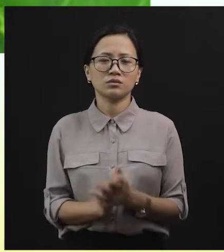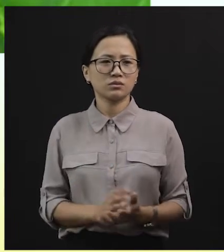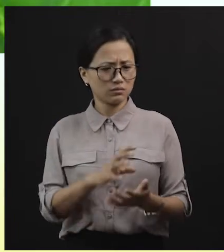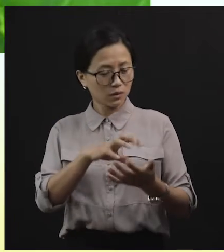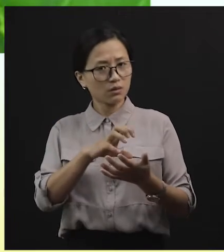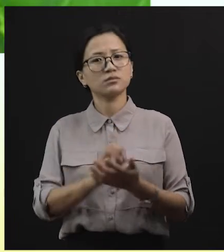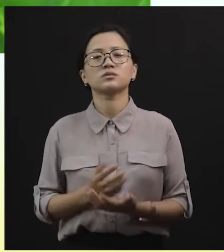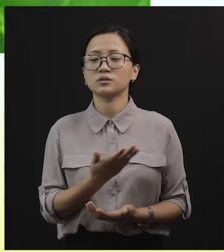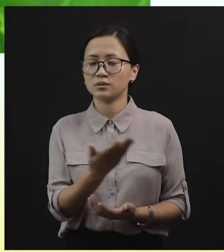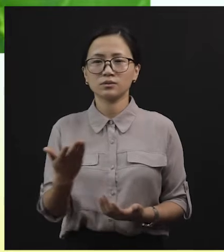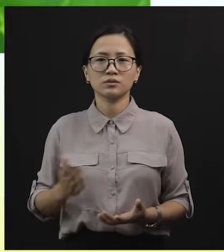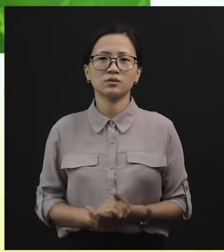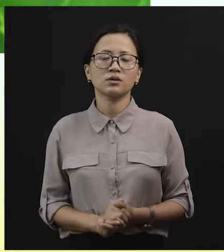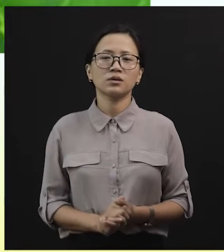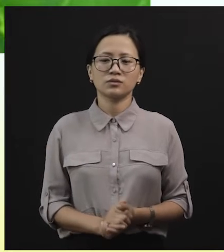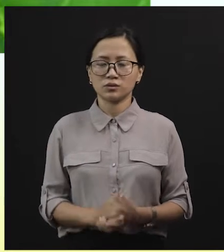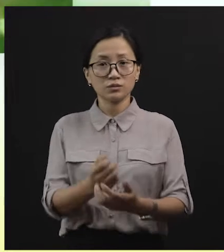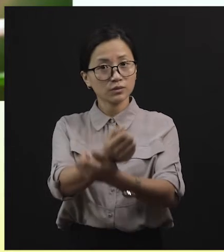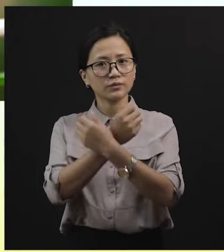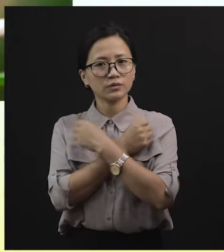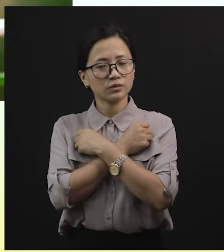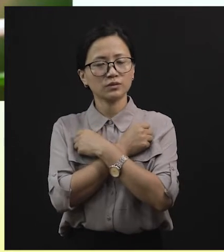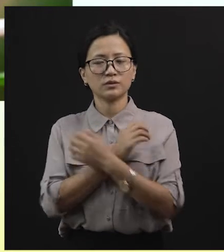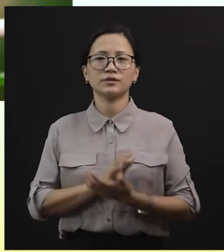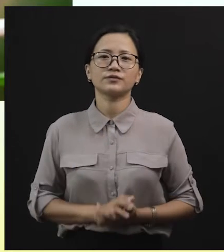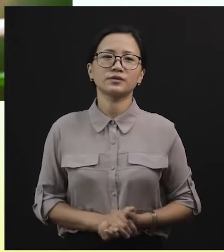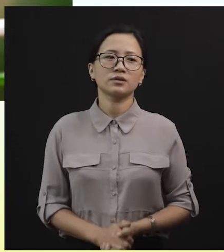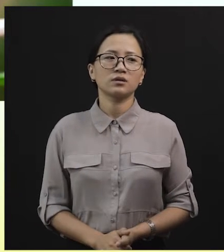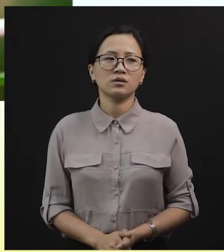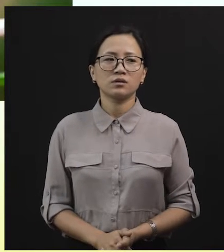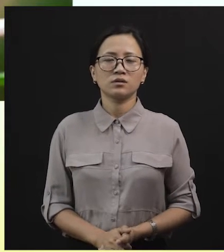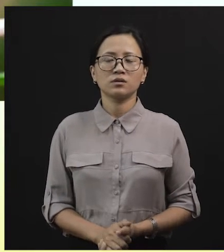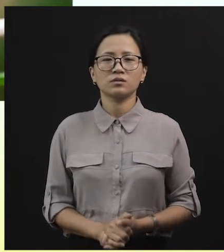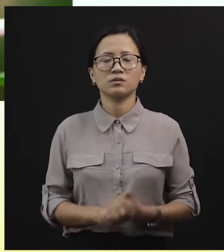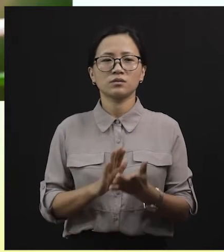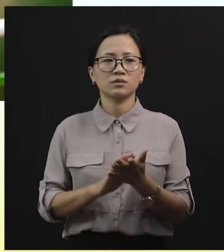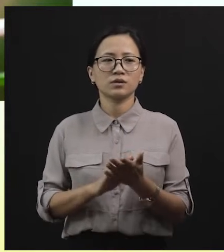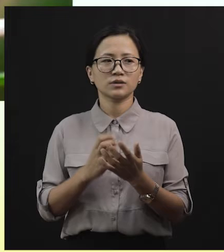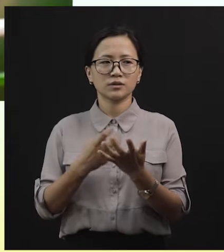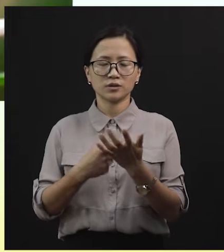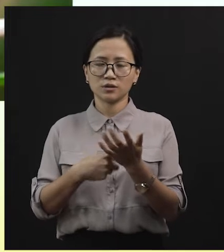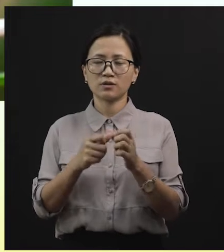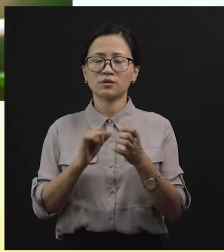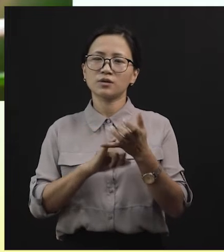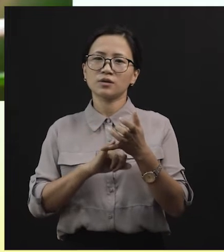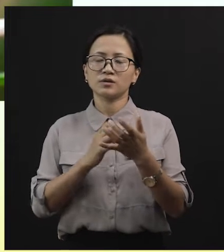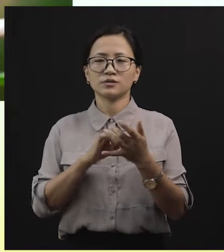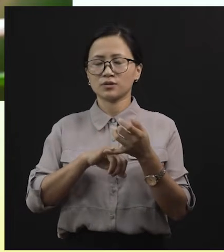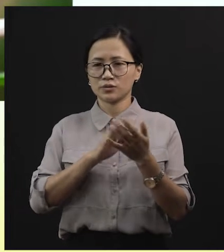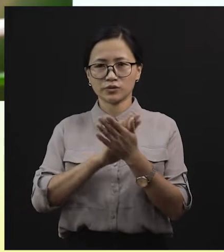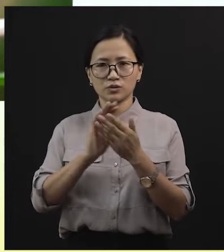harm them, right? They need to also be loved, okay? Now, nor grasshopper so light of